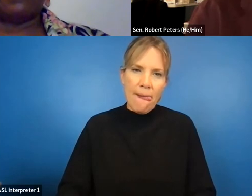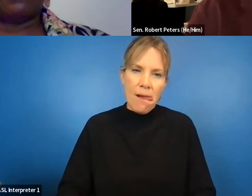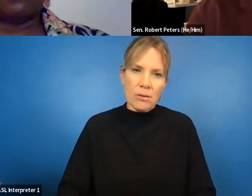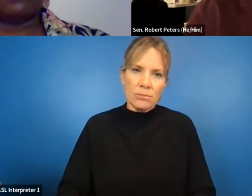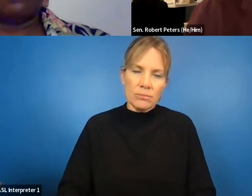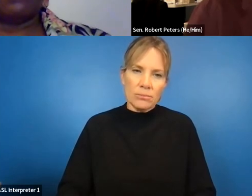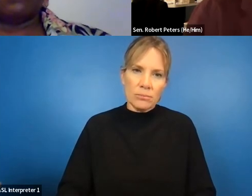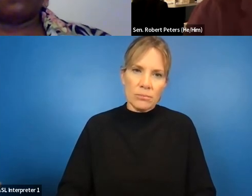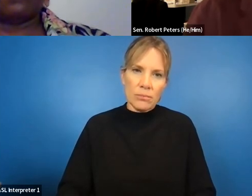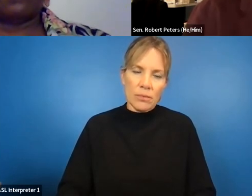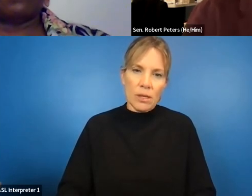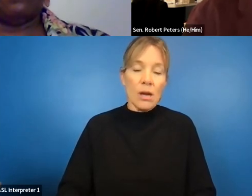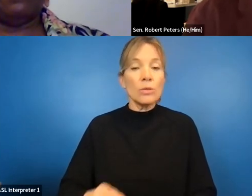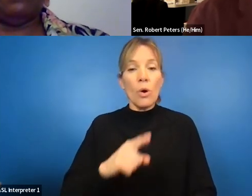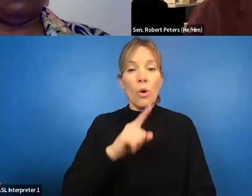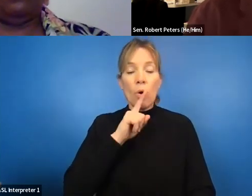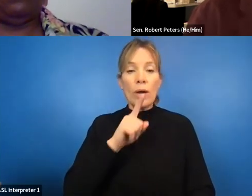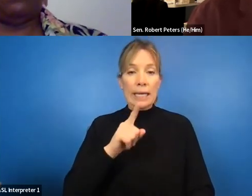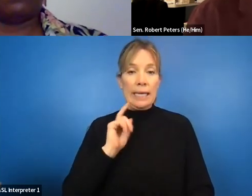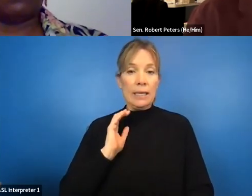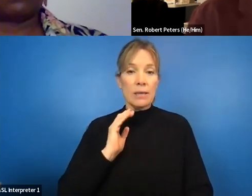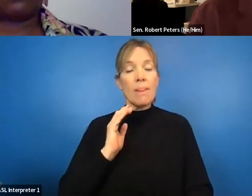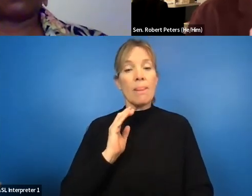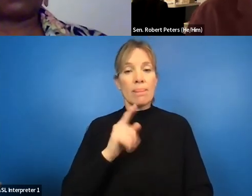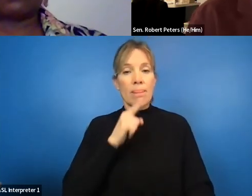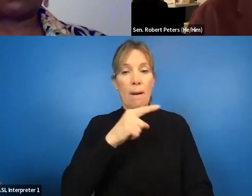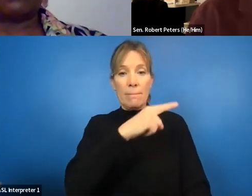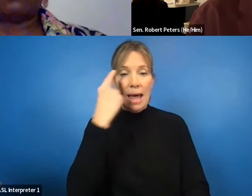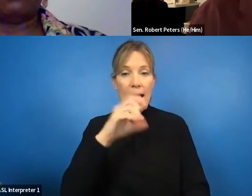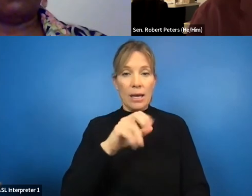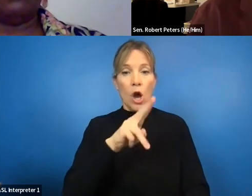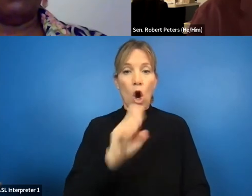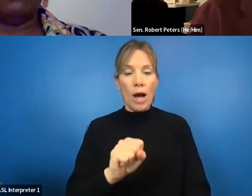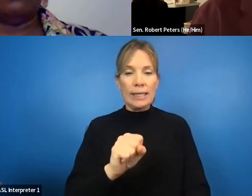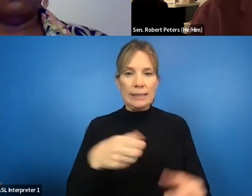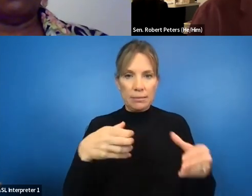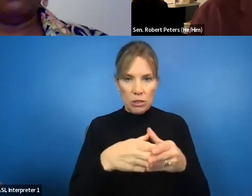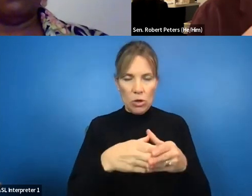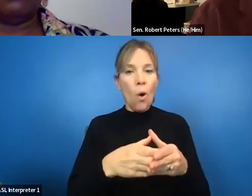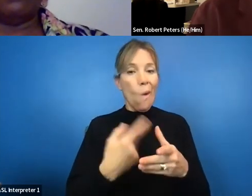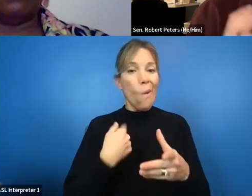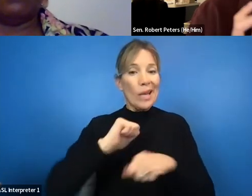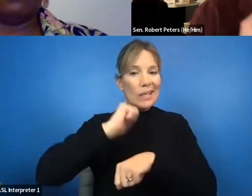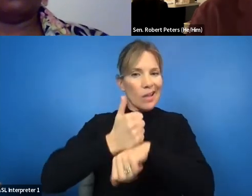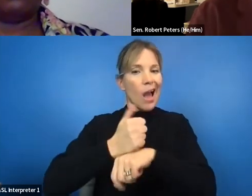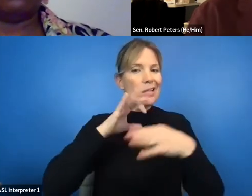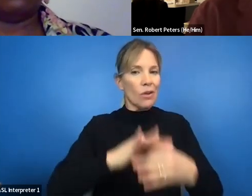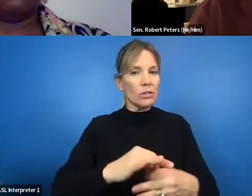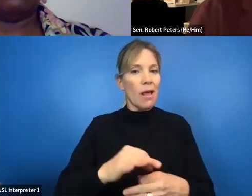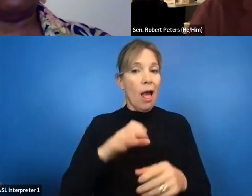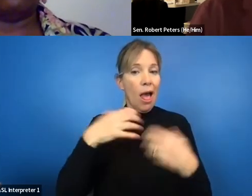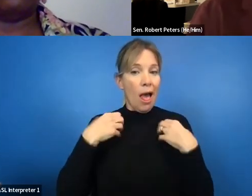In the Black Caucus pillars, we did institute, in terms of the healthcare